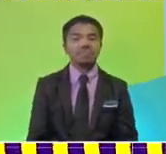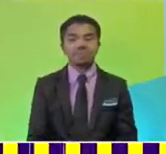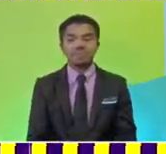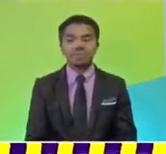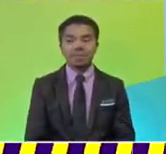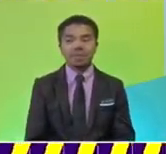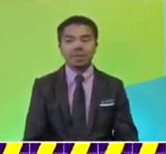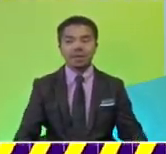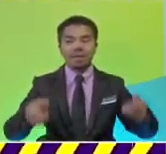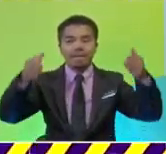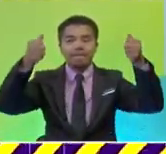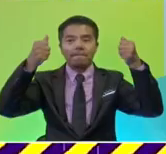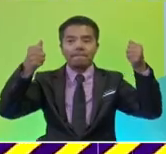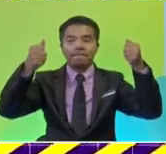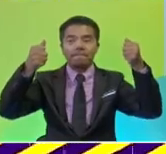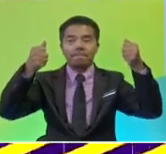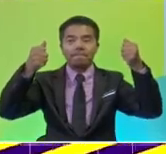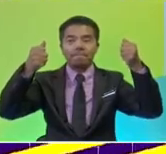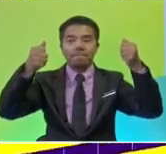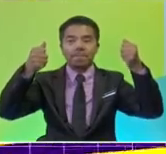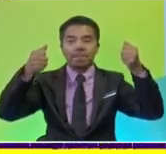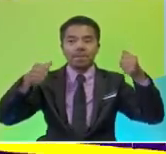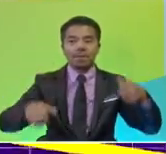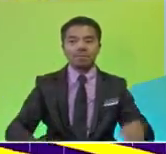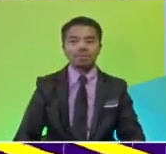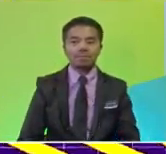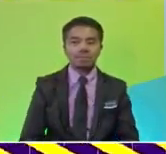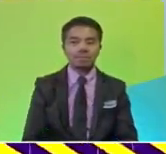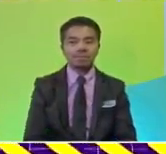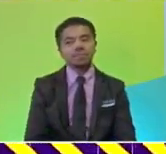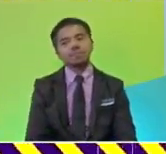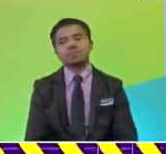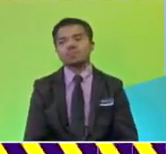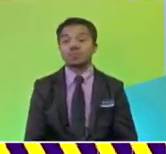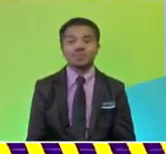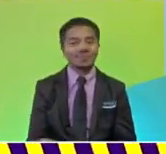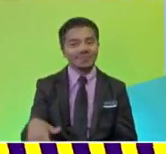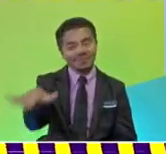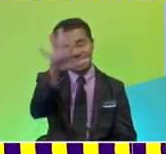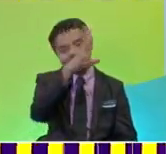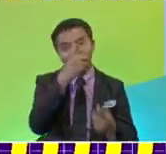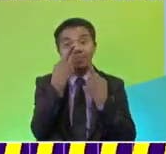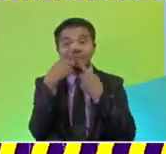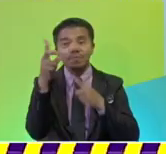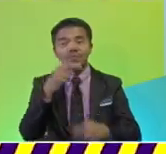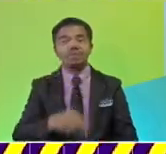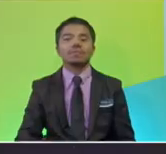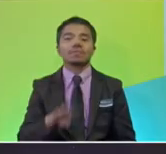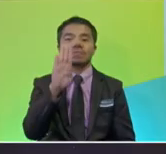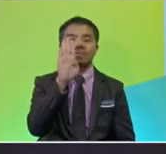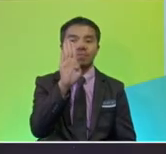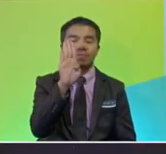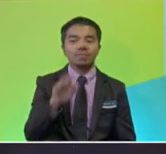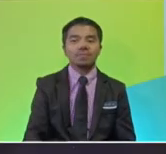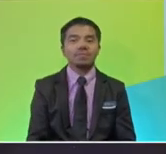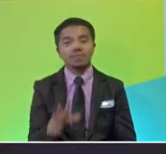Okay, so we got Akhil. Tia, so Tia B. Okay, all everyone say it's Tia. Yeah. Now let's check the distractor and